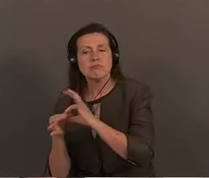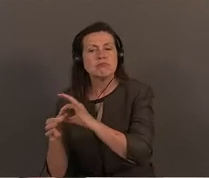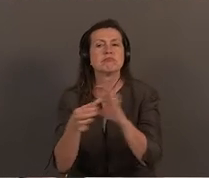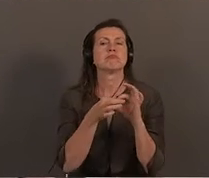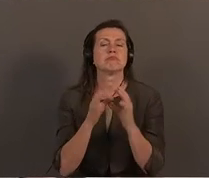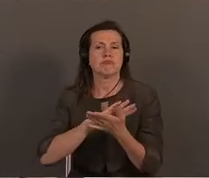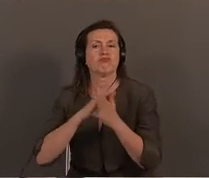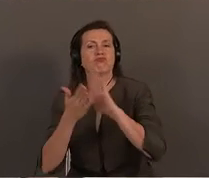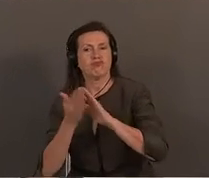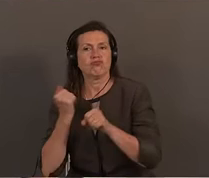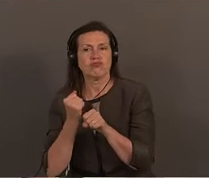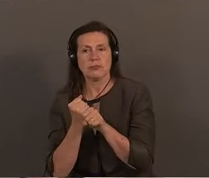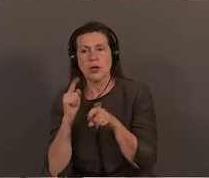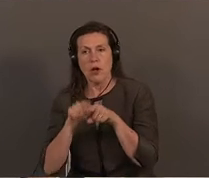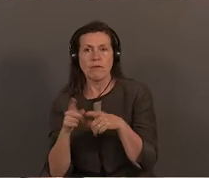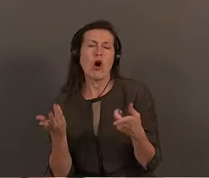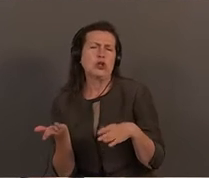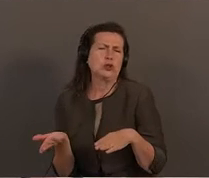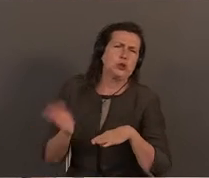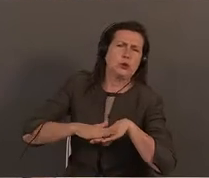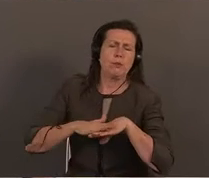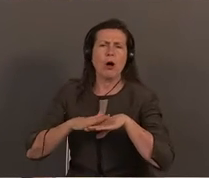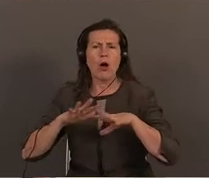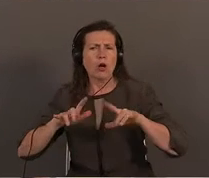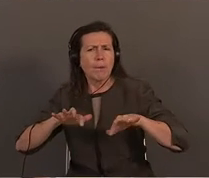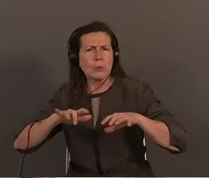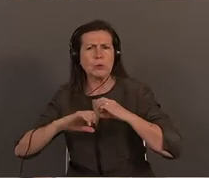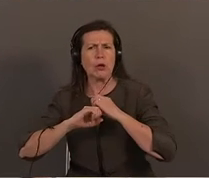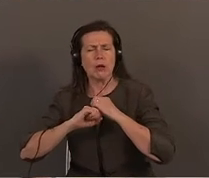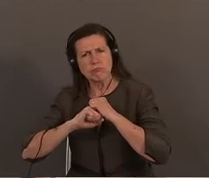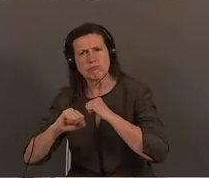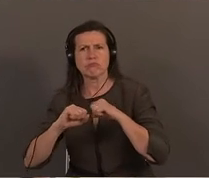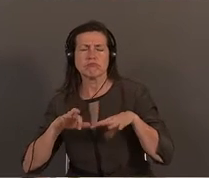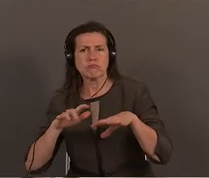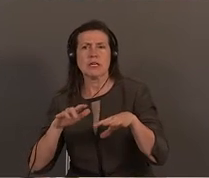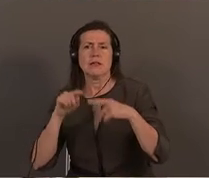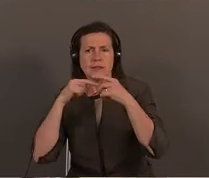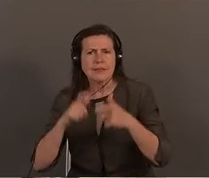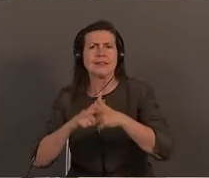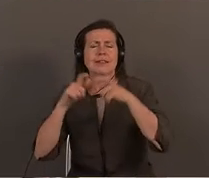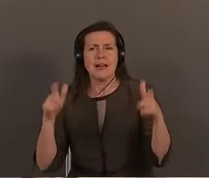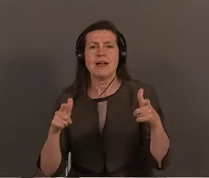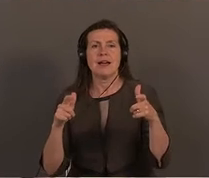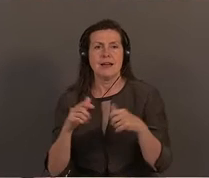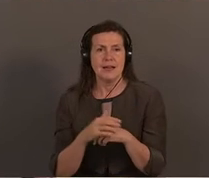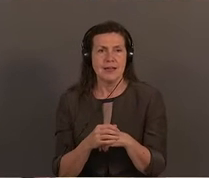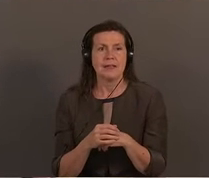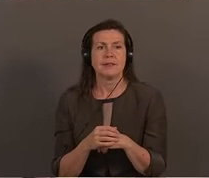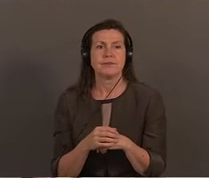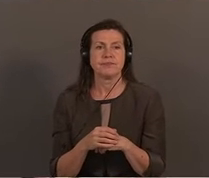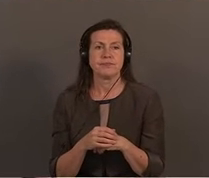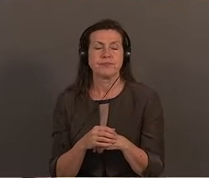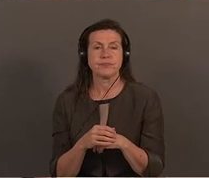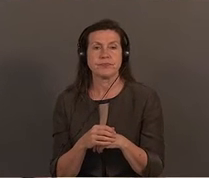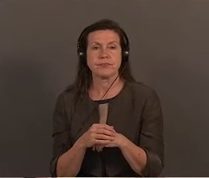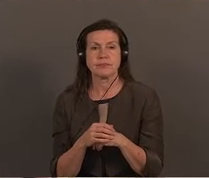up our own supercomputers, our new exascale computers. If in